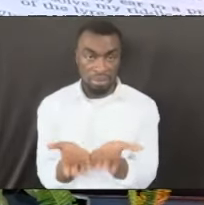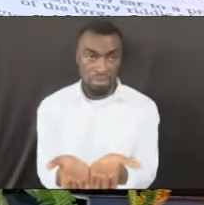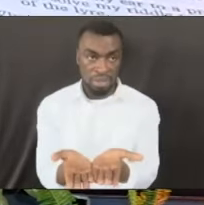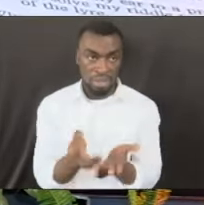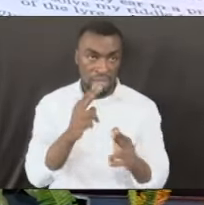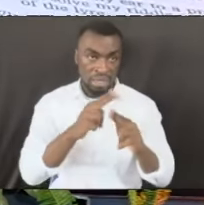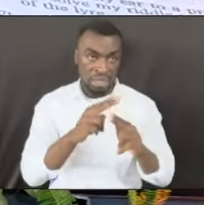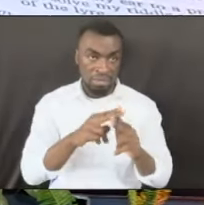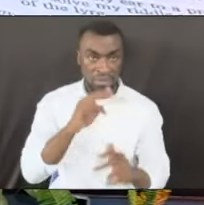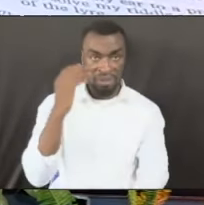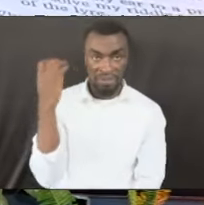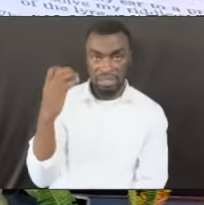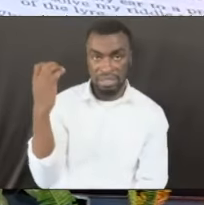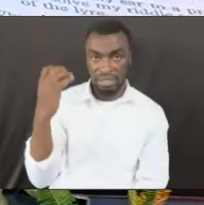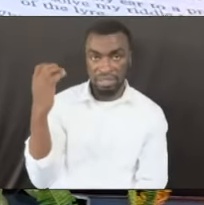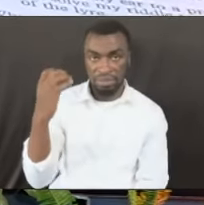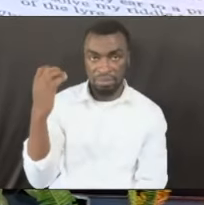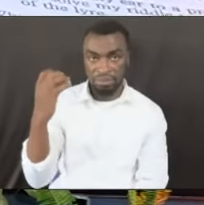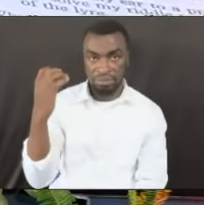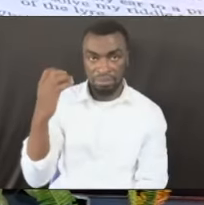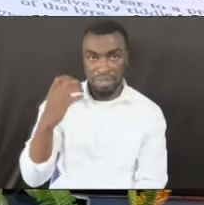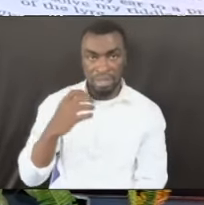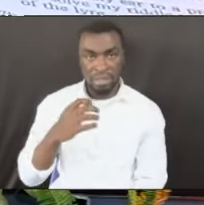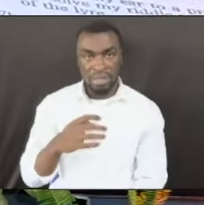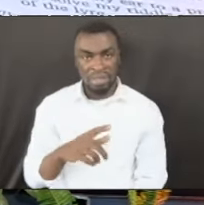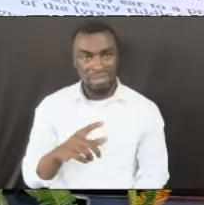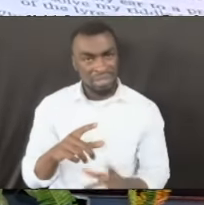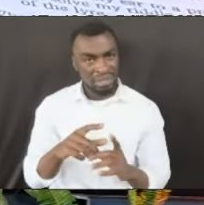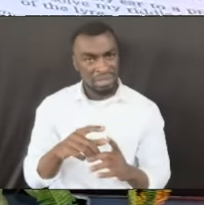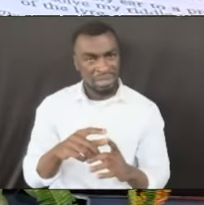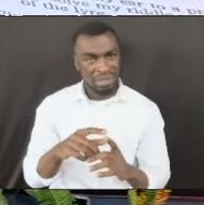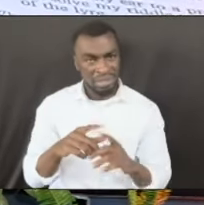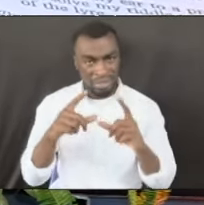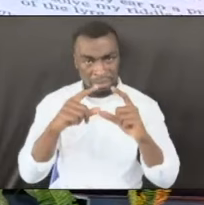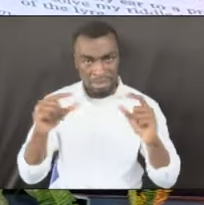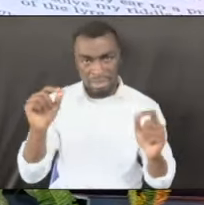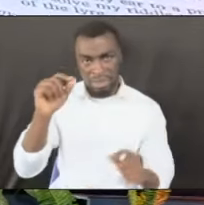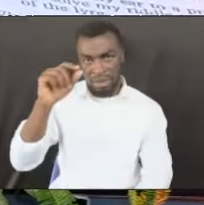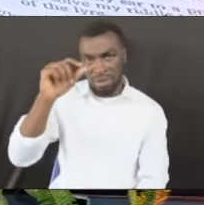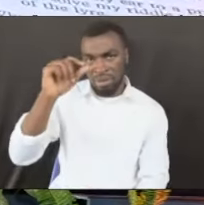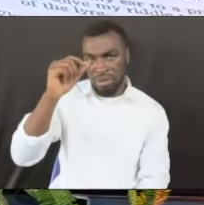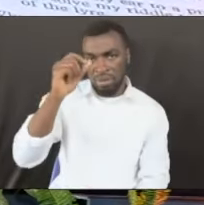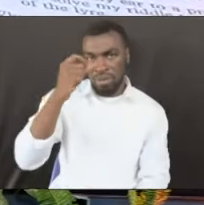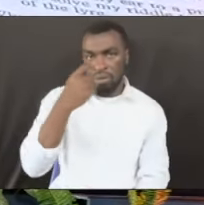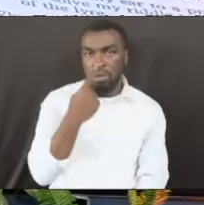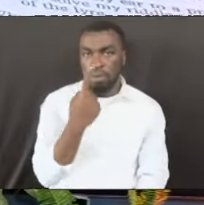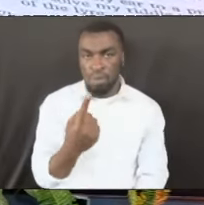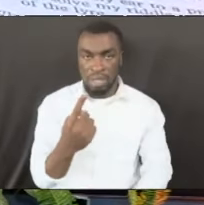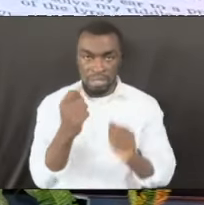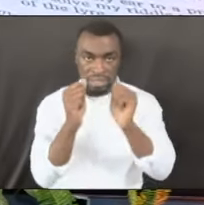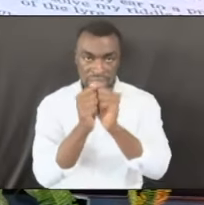Evangelism, page 110, paragraph 2.